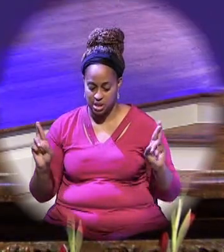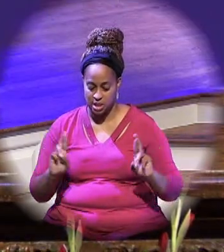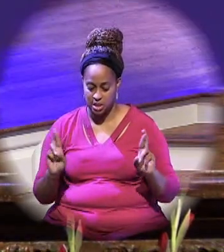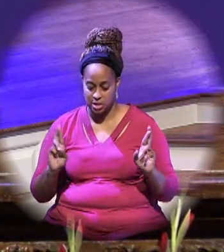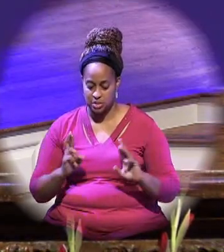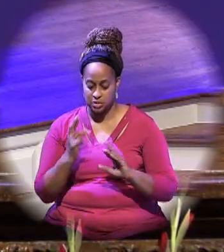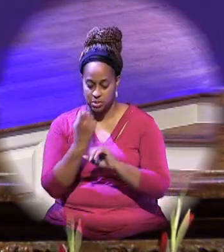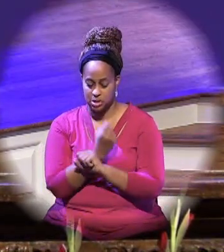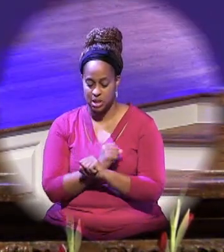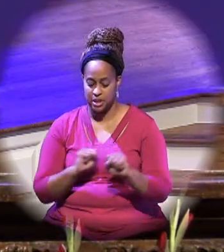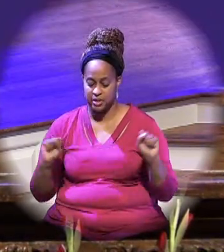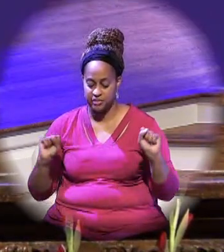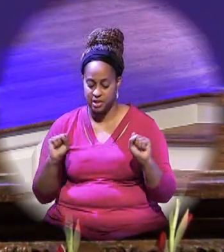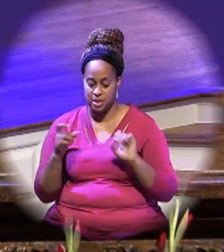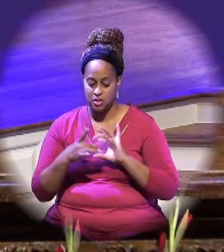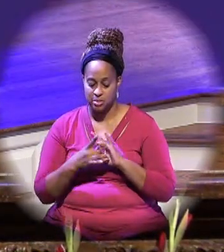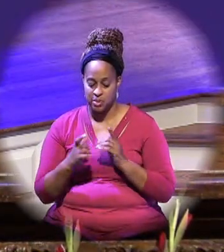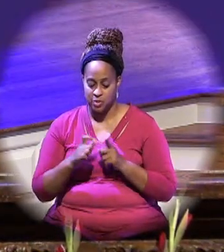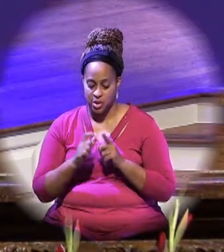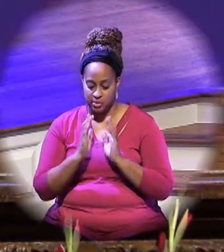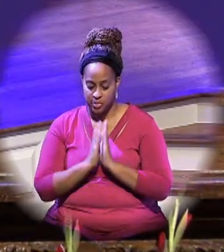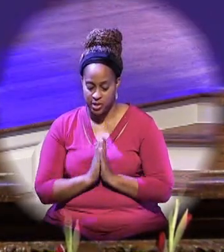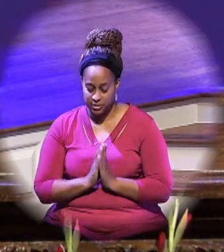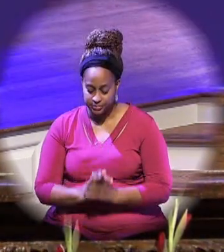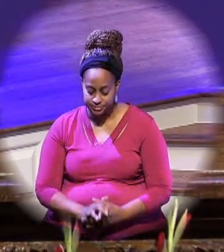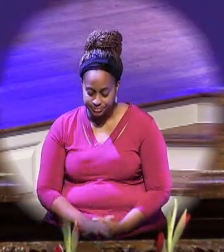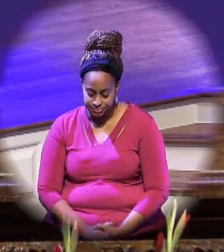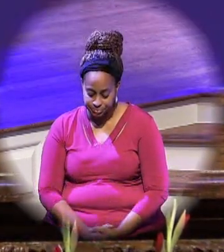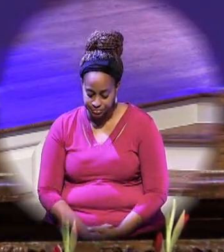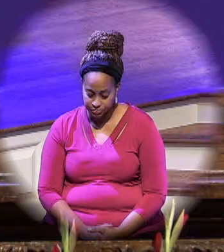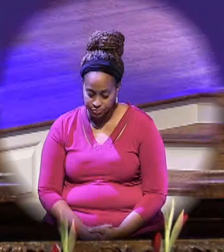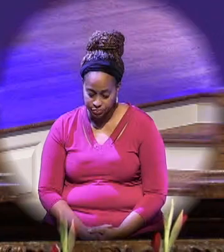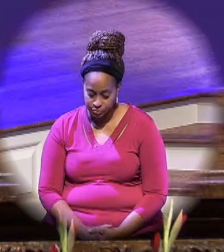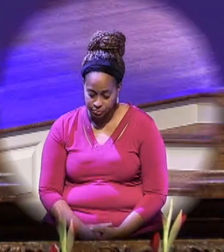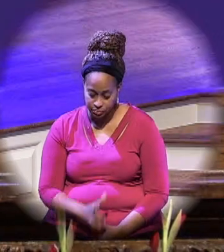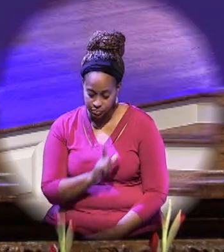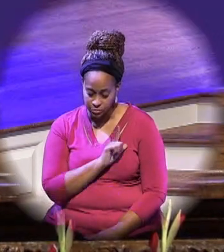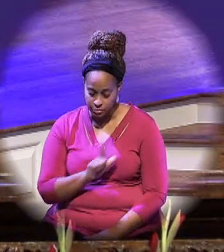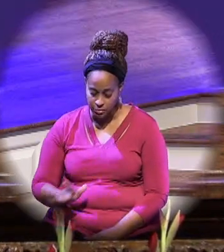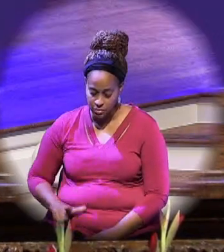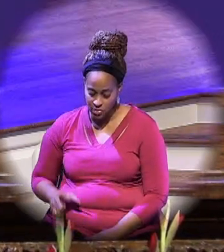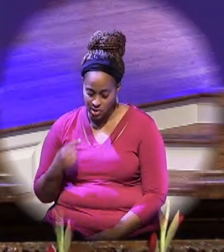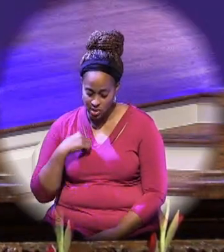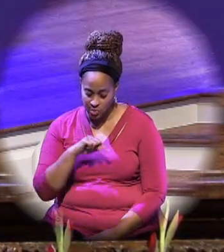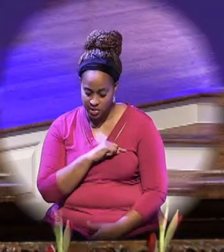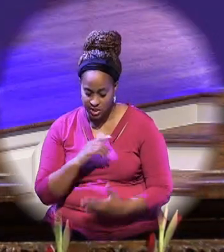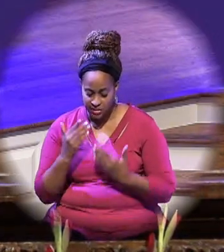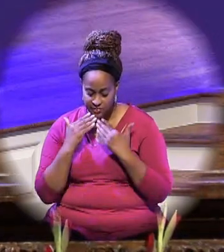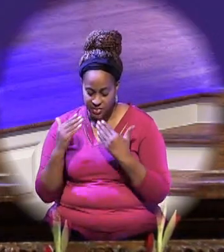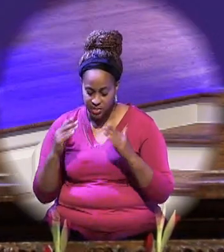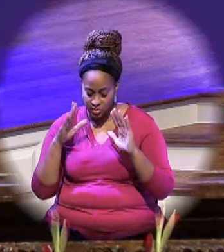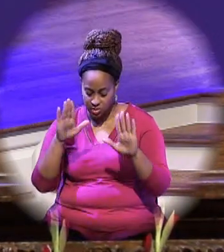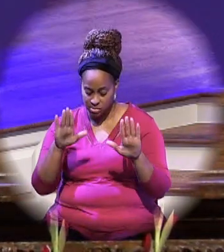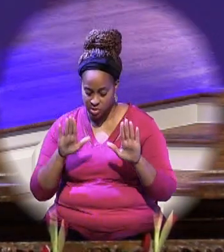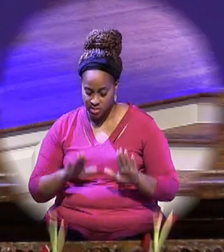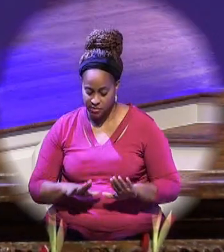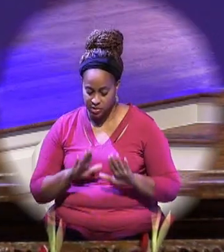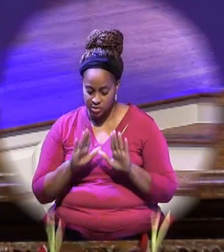to save. Would you join me in a word of prayer? Lord, we thank you for this marvelous,